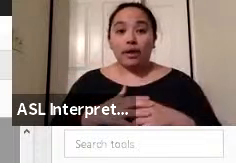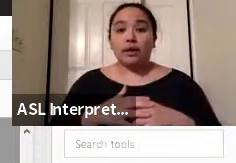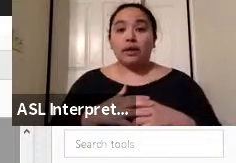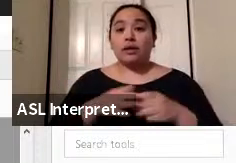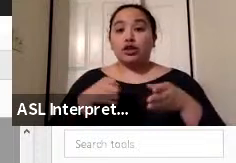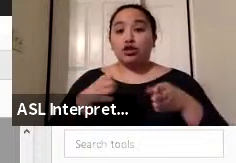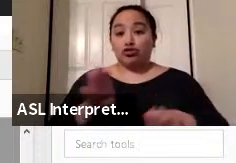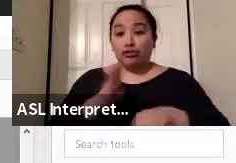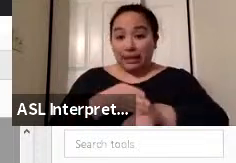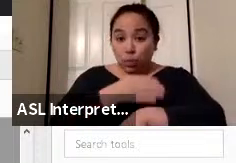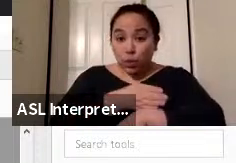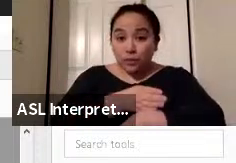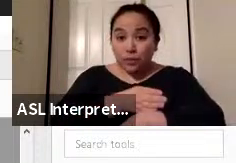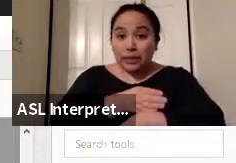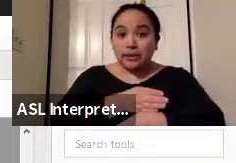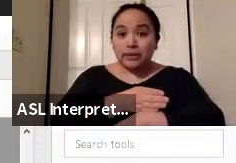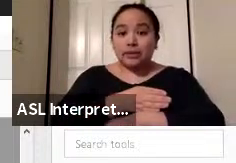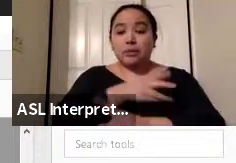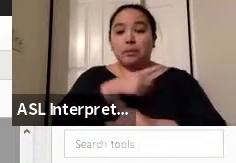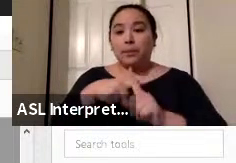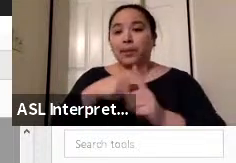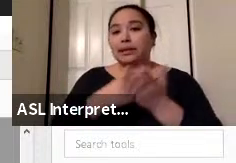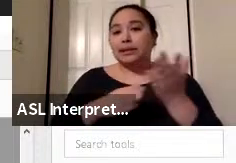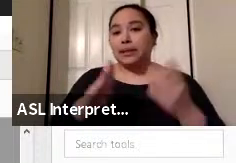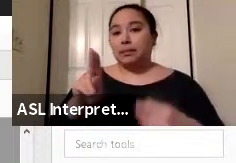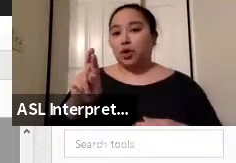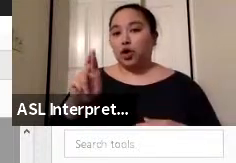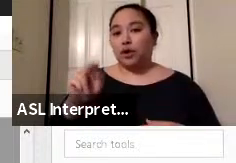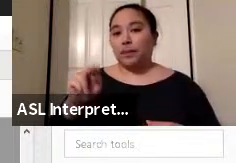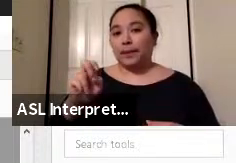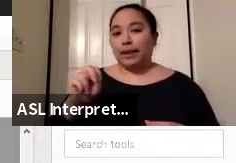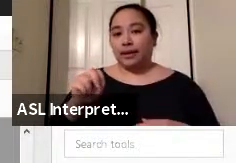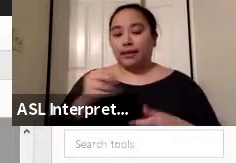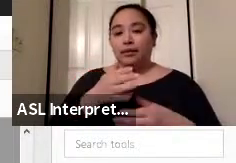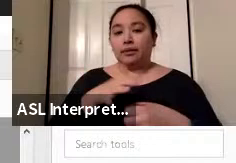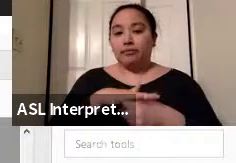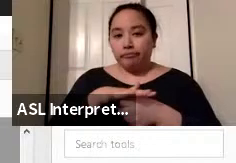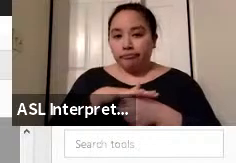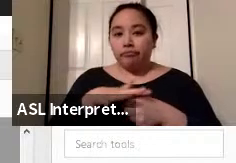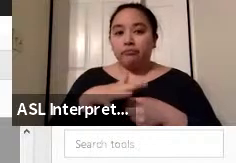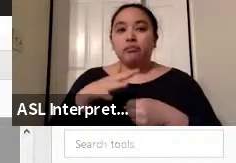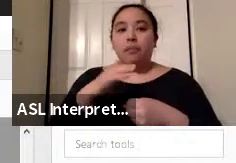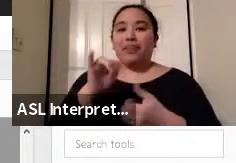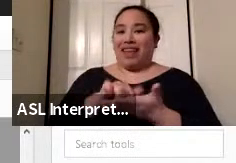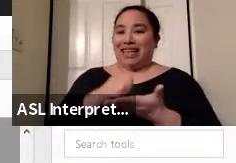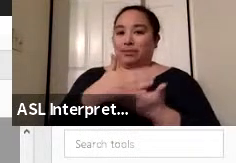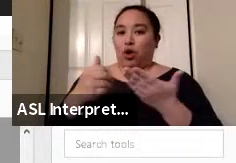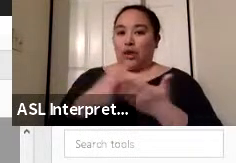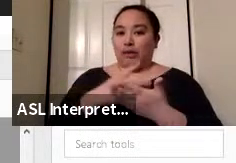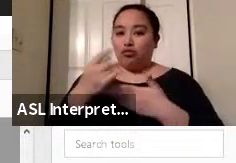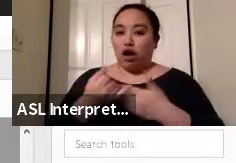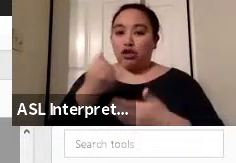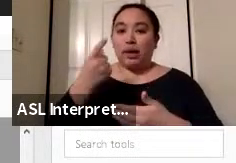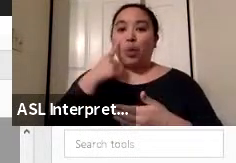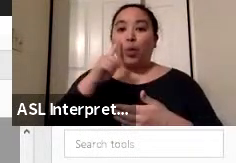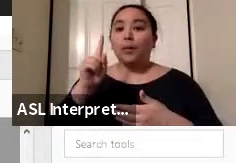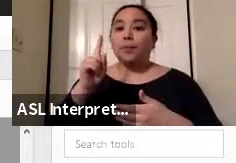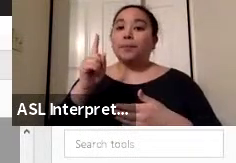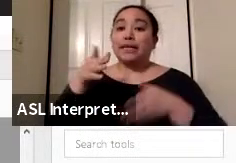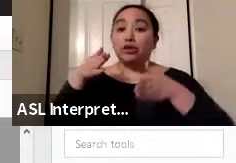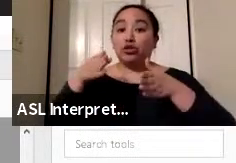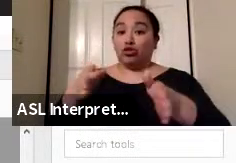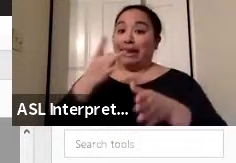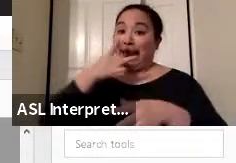improvements, as well as or some urban greening. So as part of the project, throughout the Chinatown neighborhood, there will be street lighting. They'll be added to